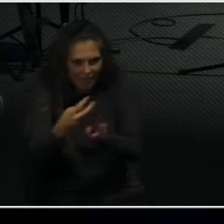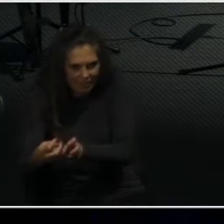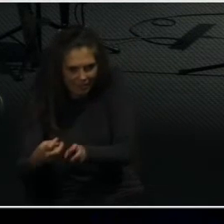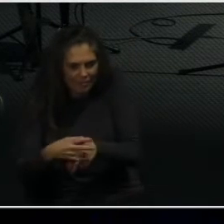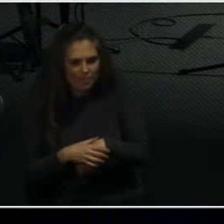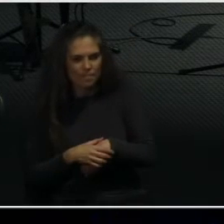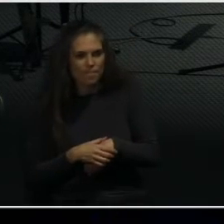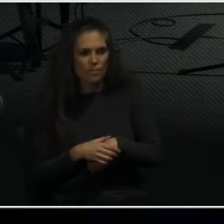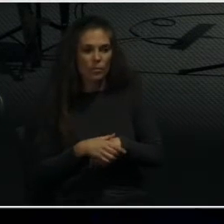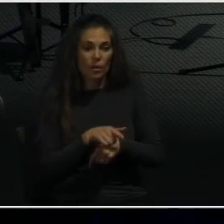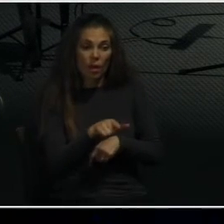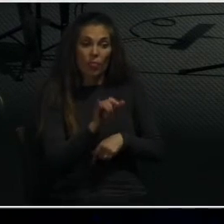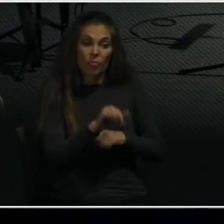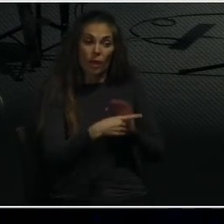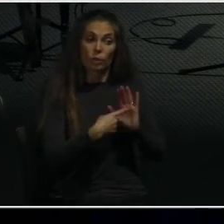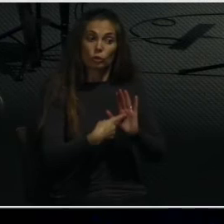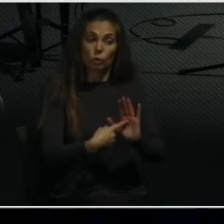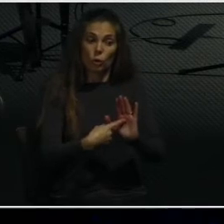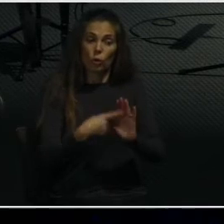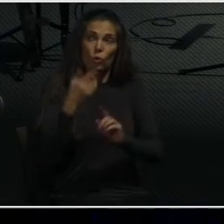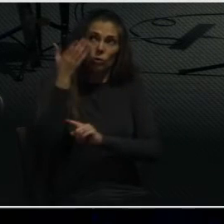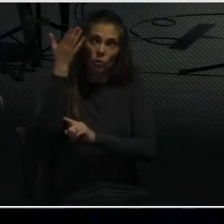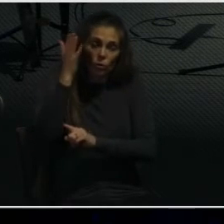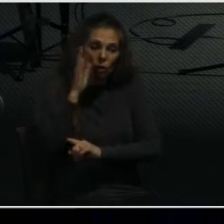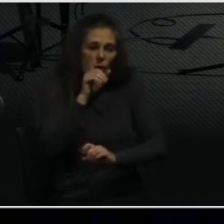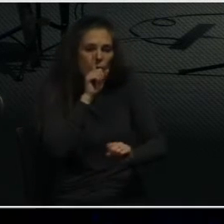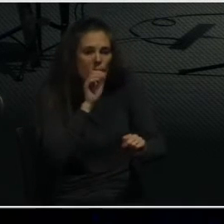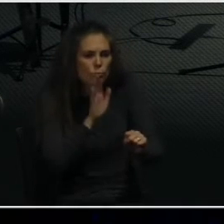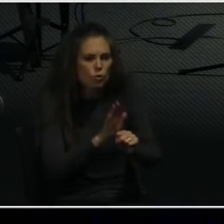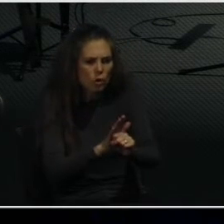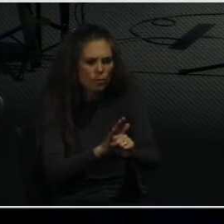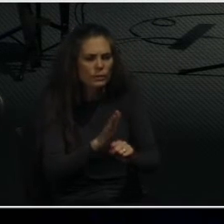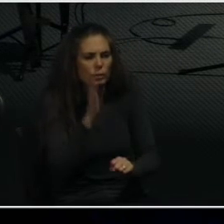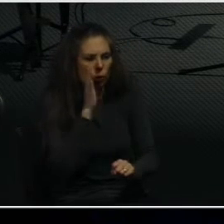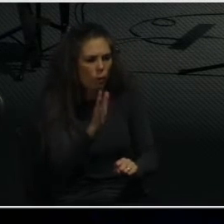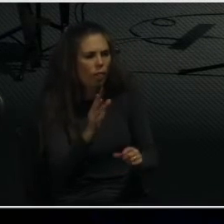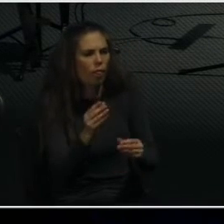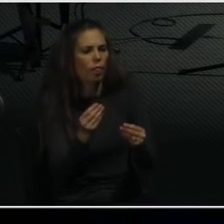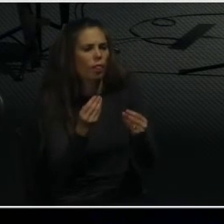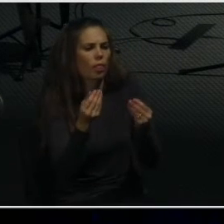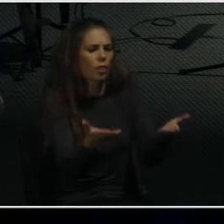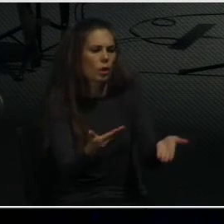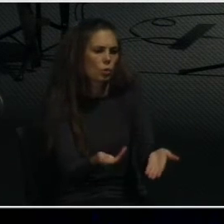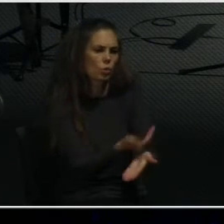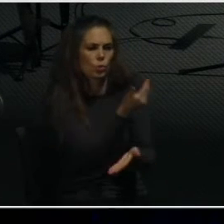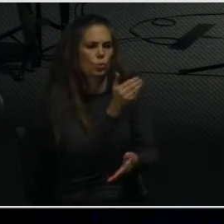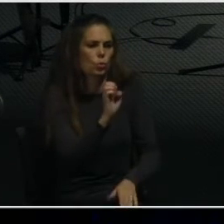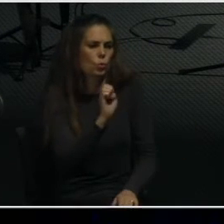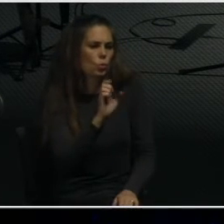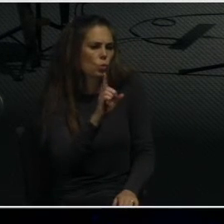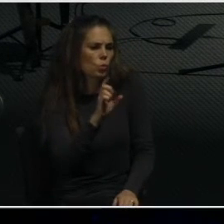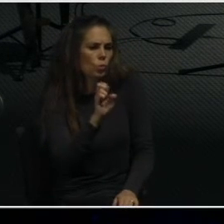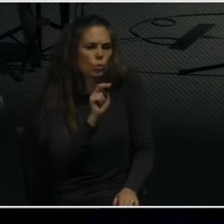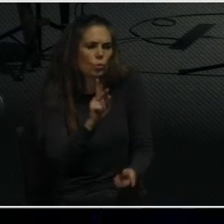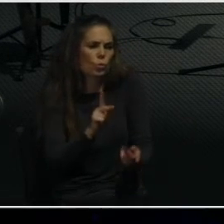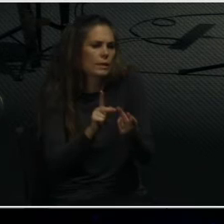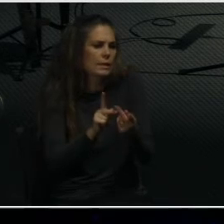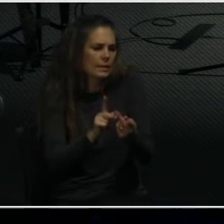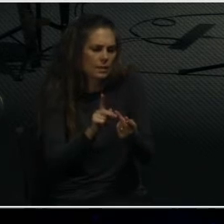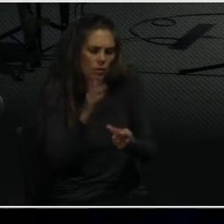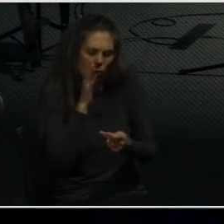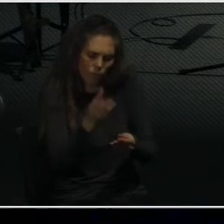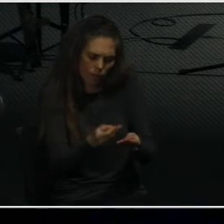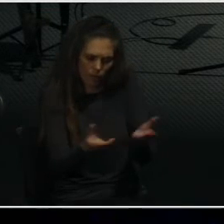Eden is coming for all his people to enjoy one day.